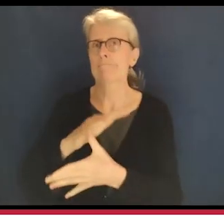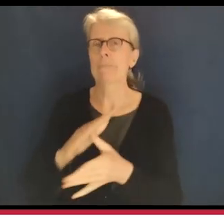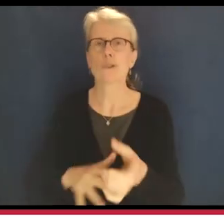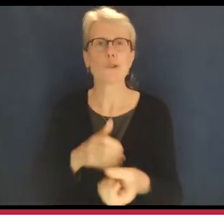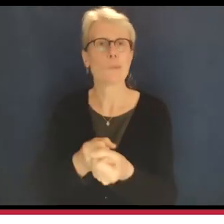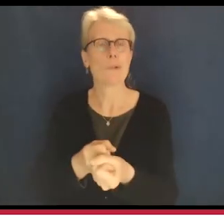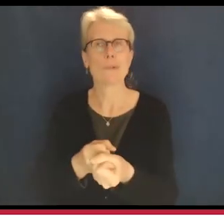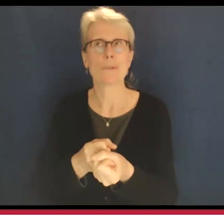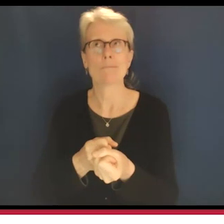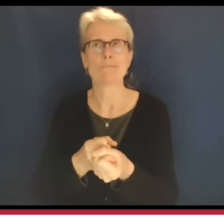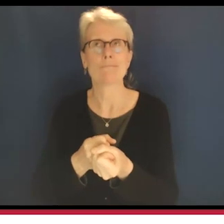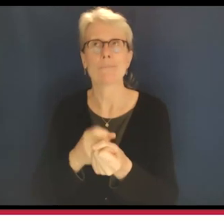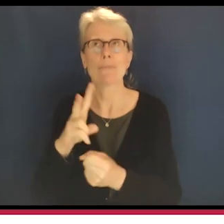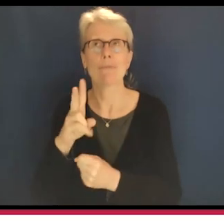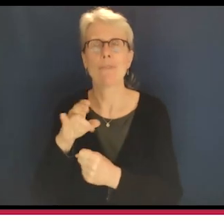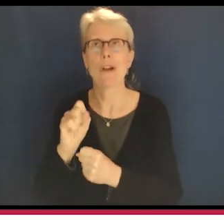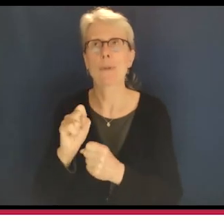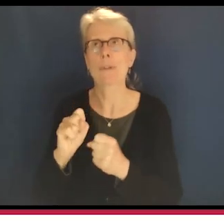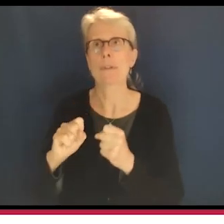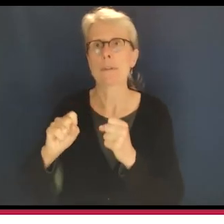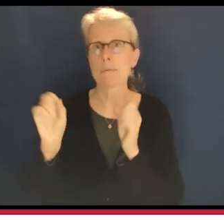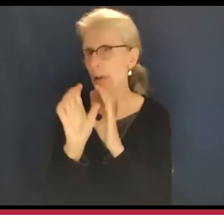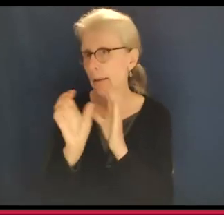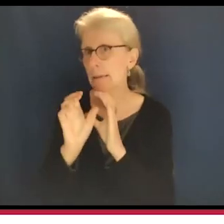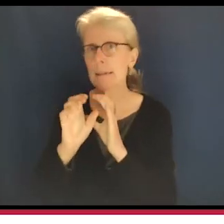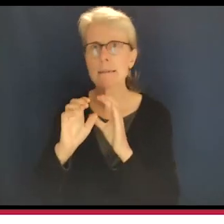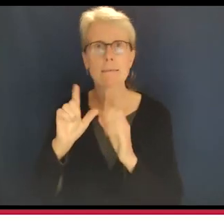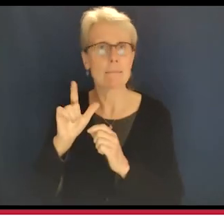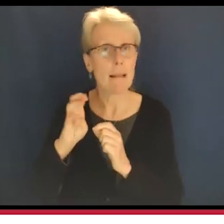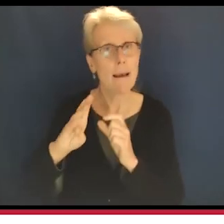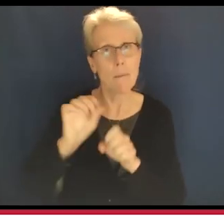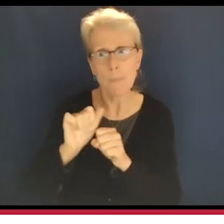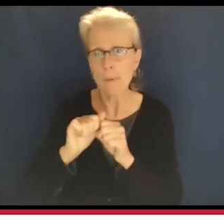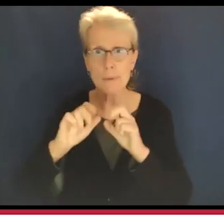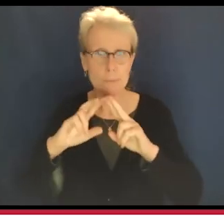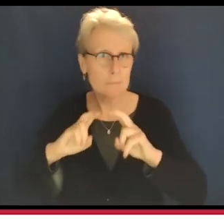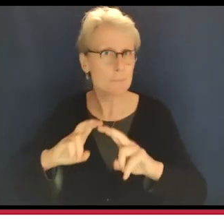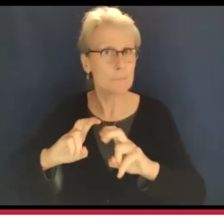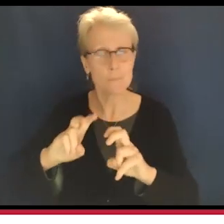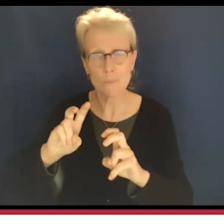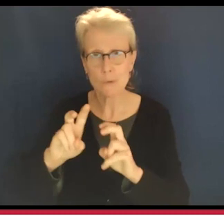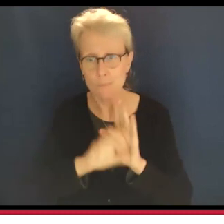of viral prospecting studies. And that's through the